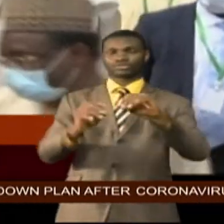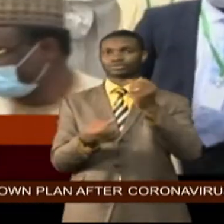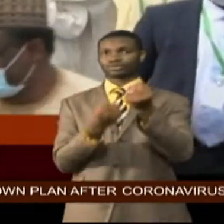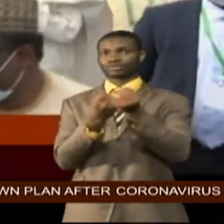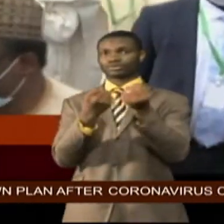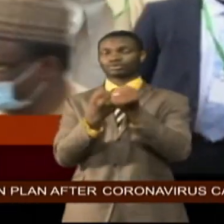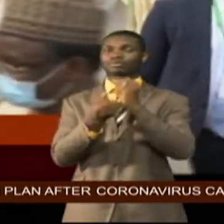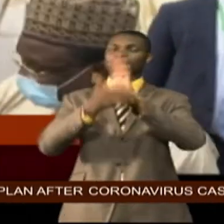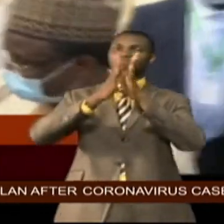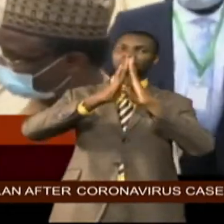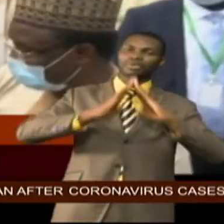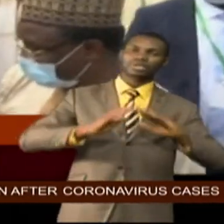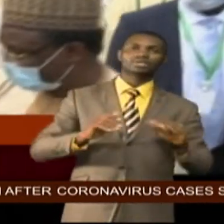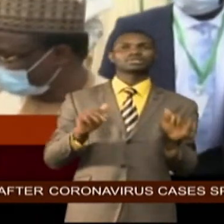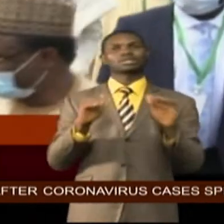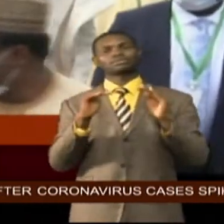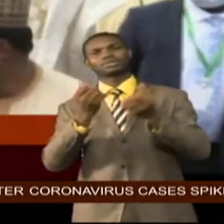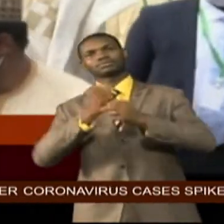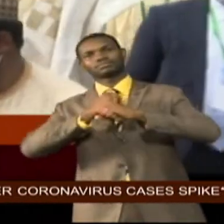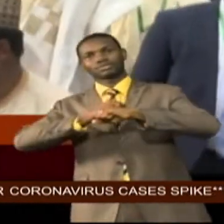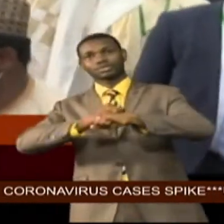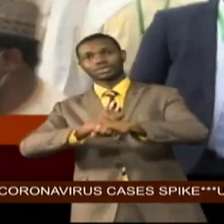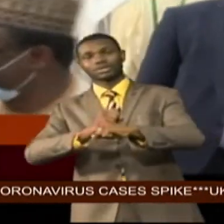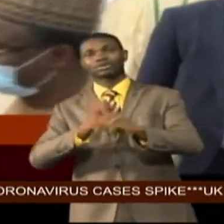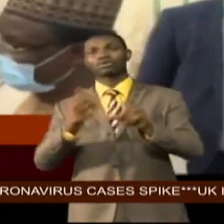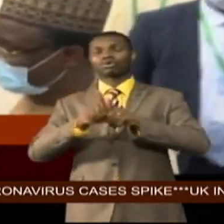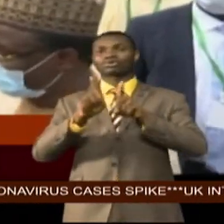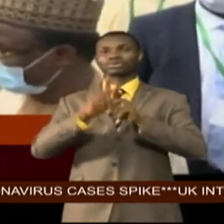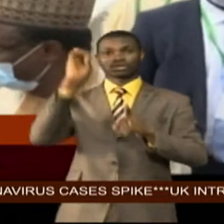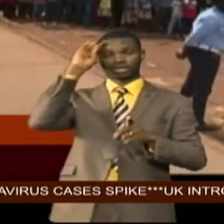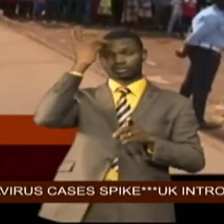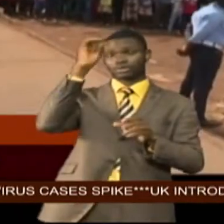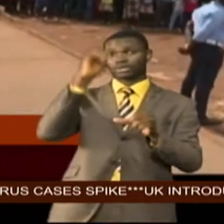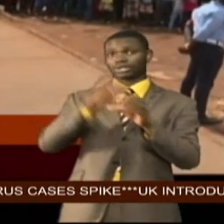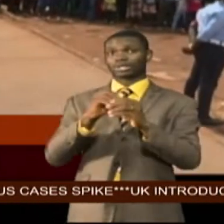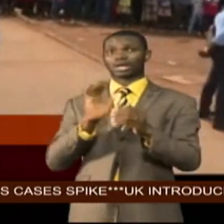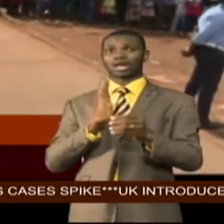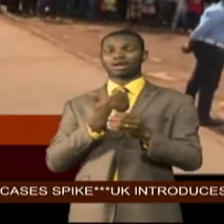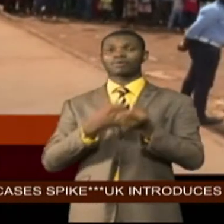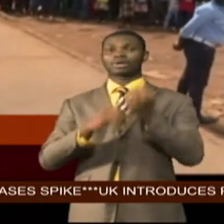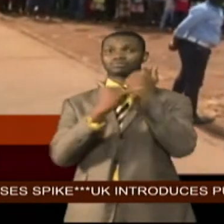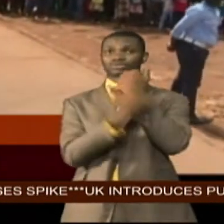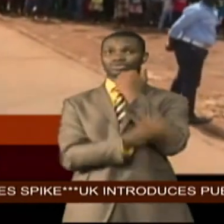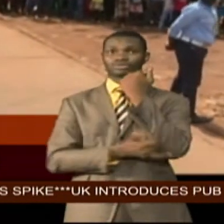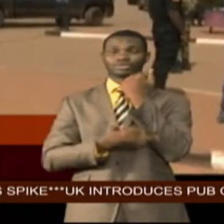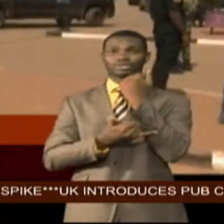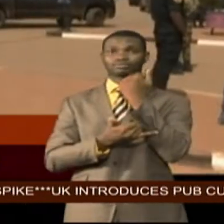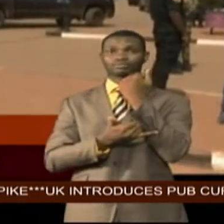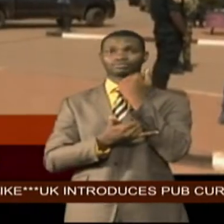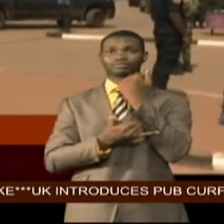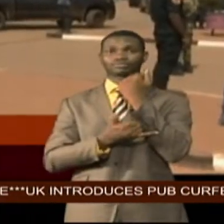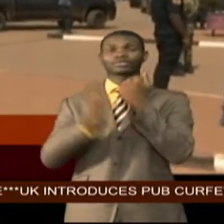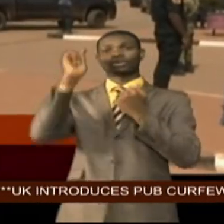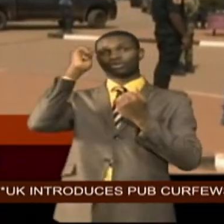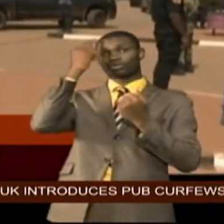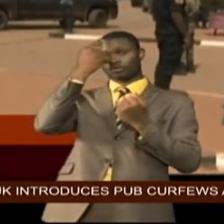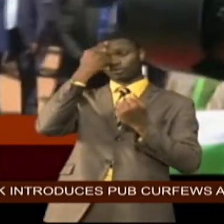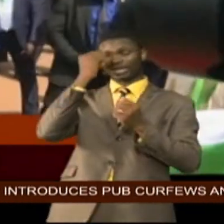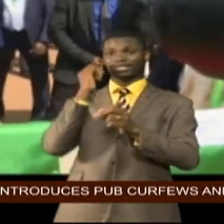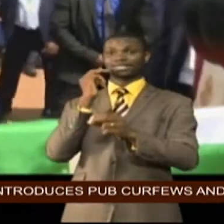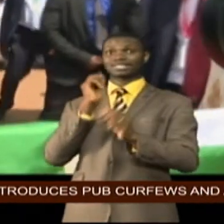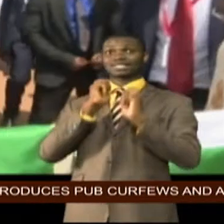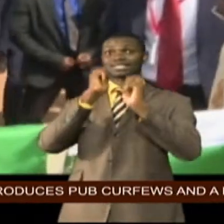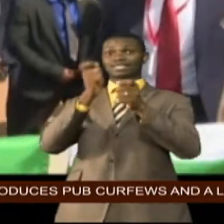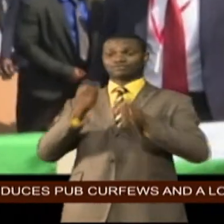peace, stability, security and democratic enterprise in Guinea-Bissau, the government named a major road in the capital